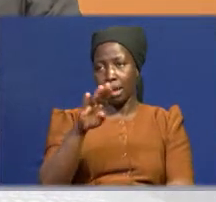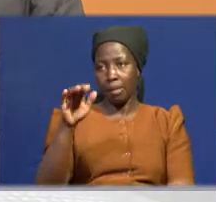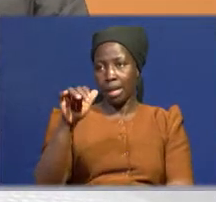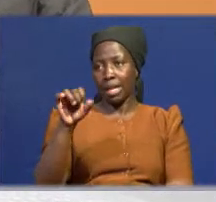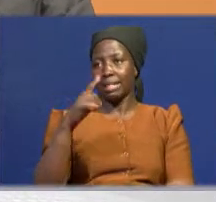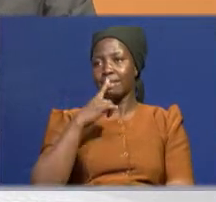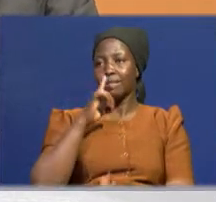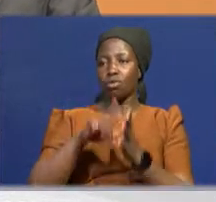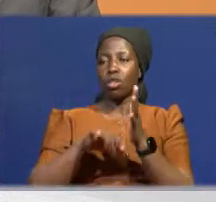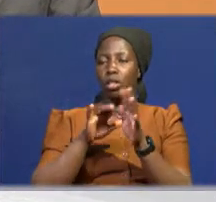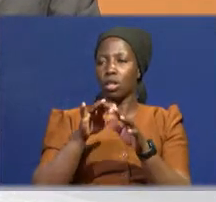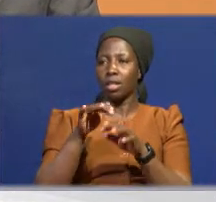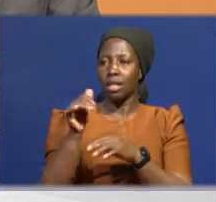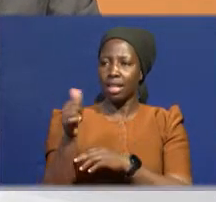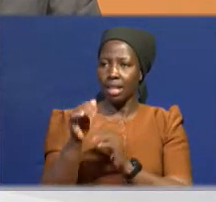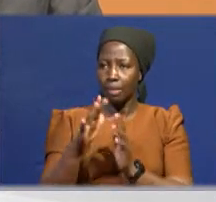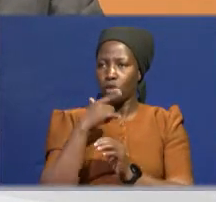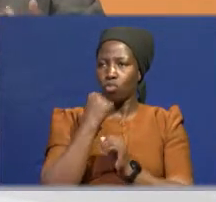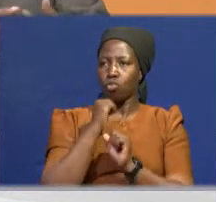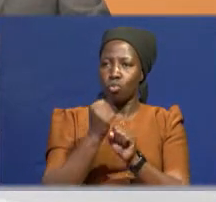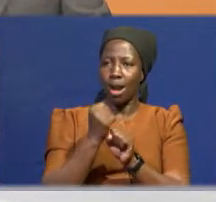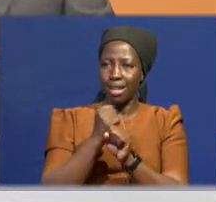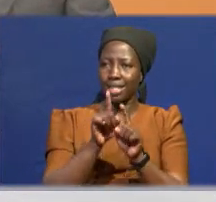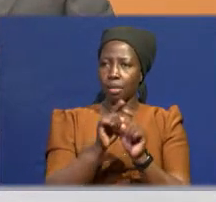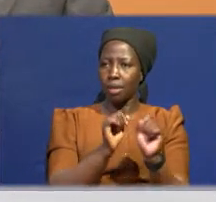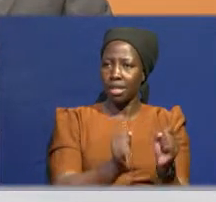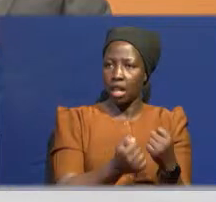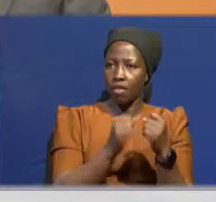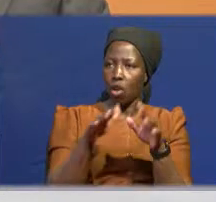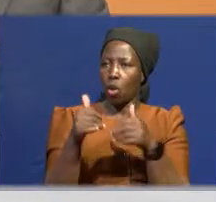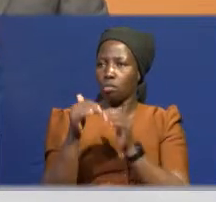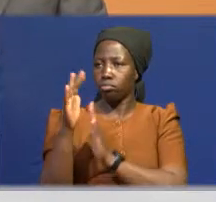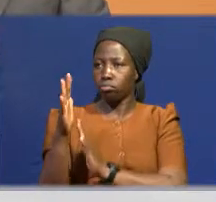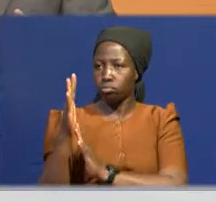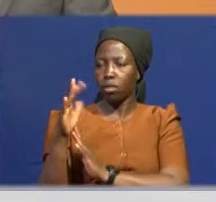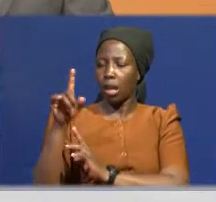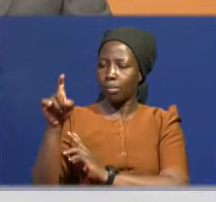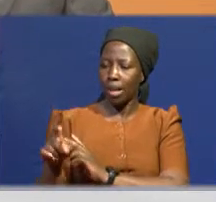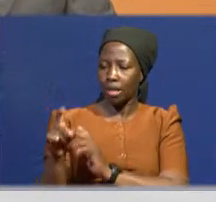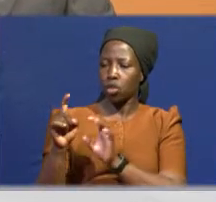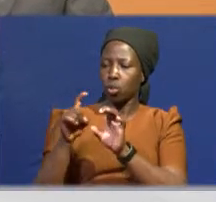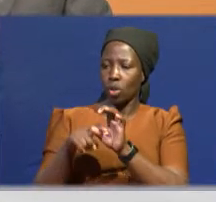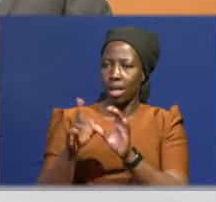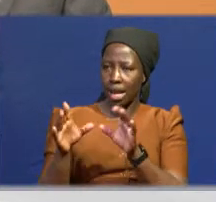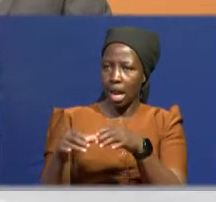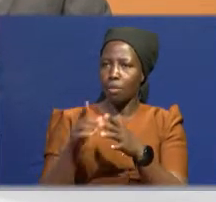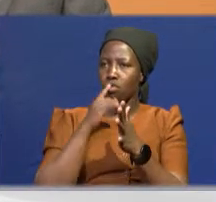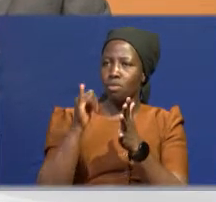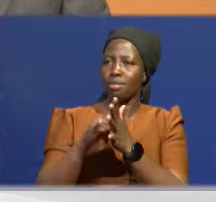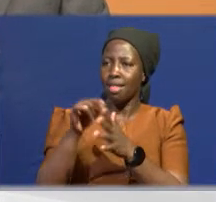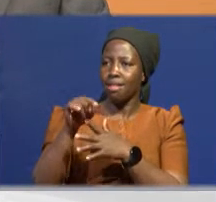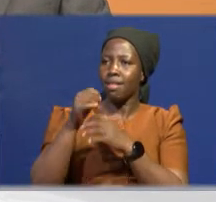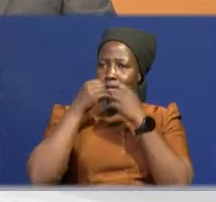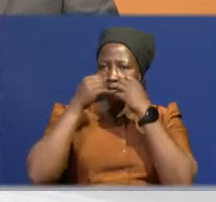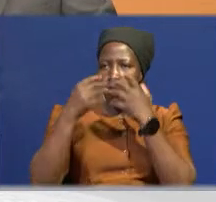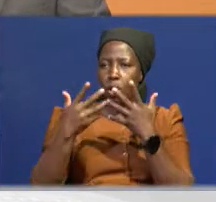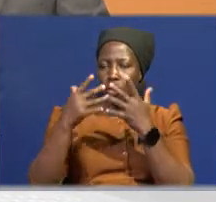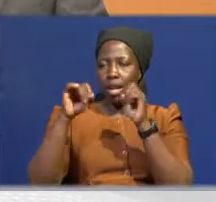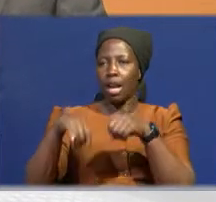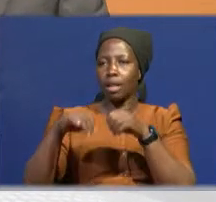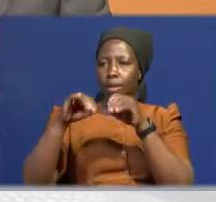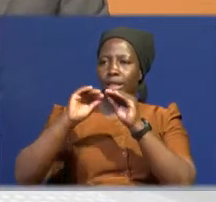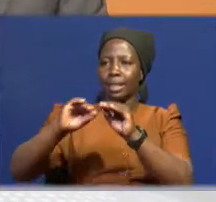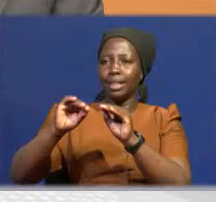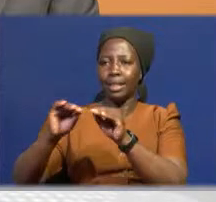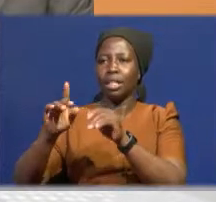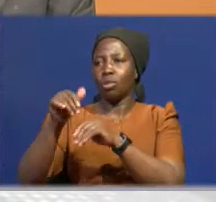works as a marshal or a safety officer, then gets affiliated to a club, such that this information goes down to those who are running